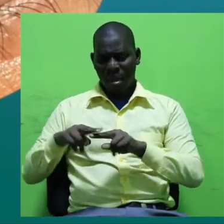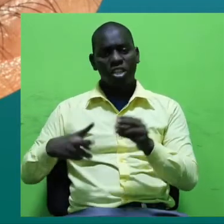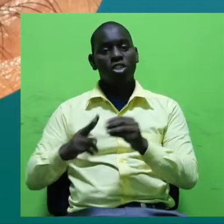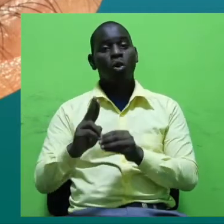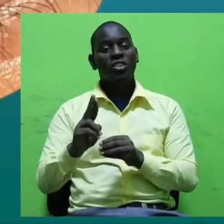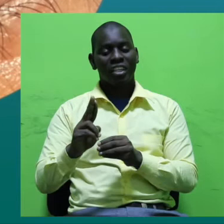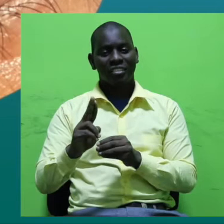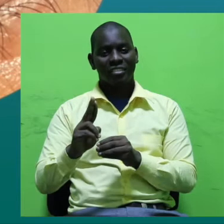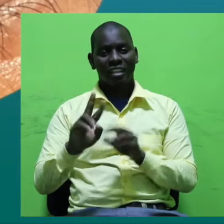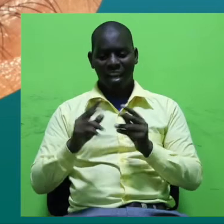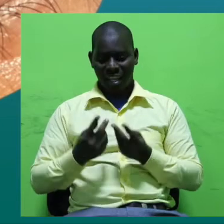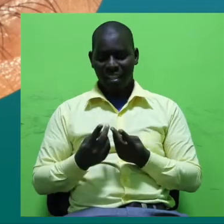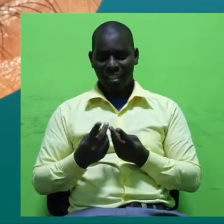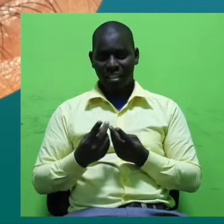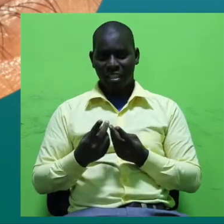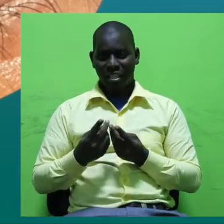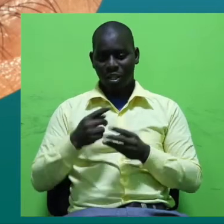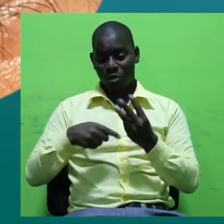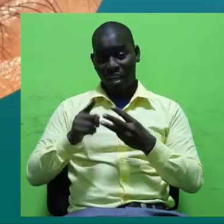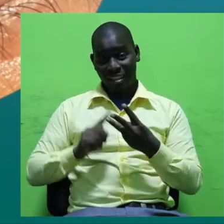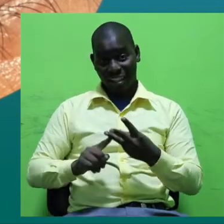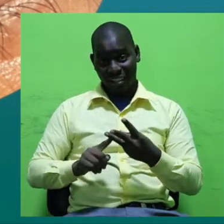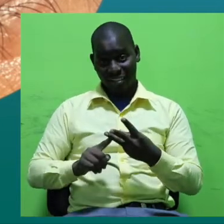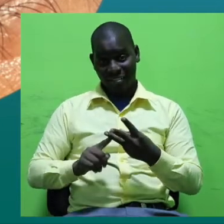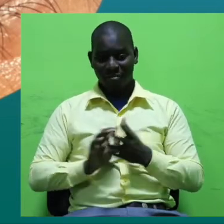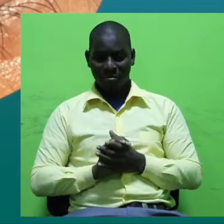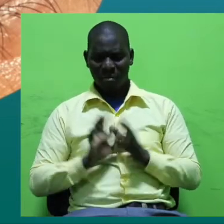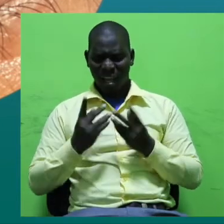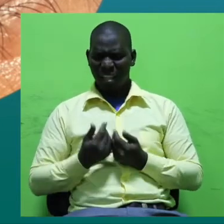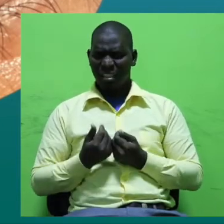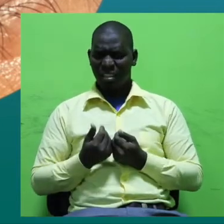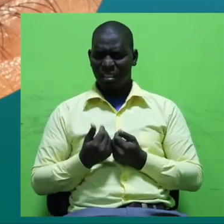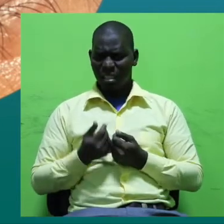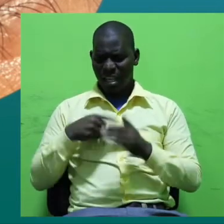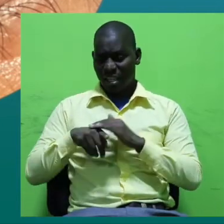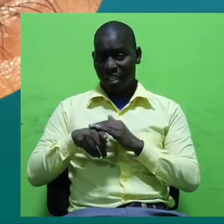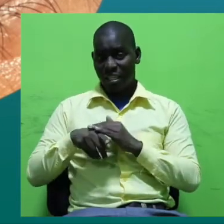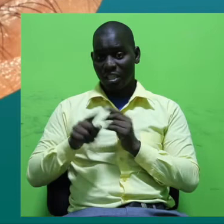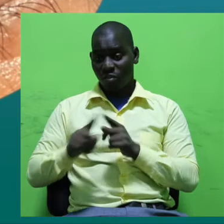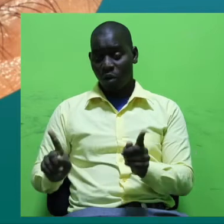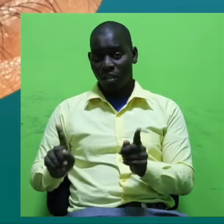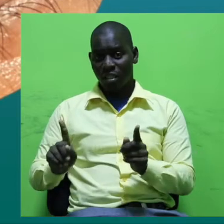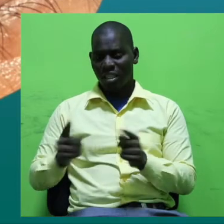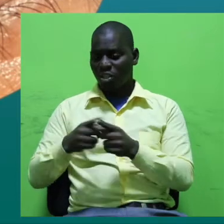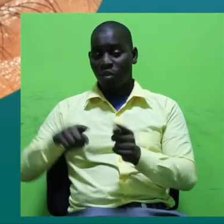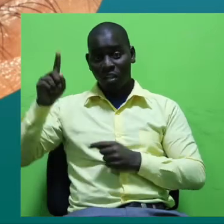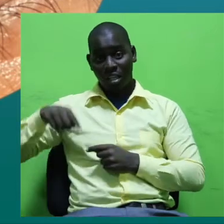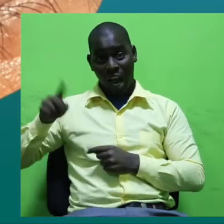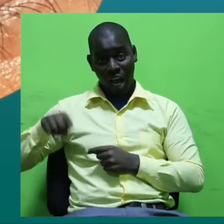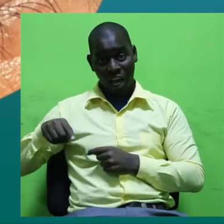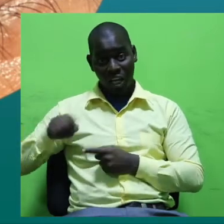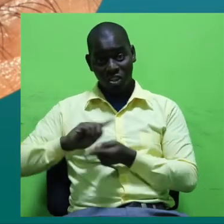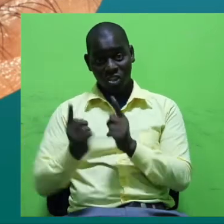Sudan 3 is brown color. In various experiments, color change is used as a criteria to